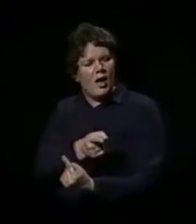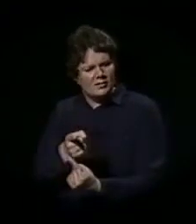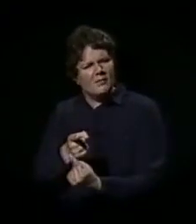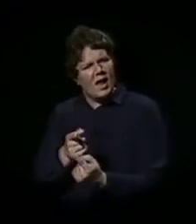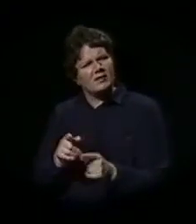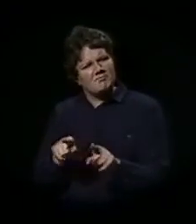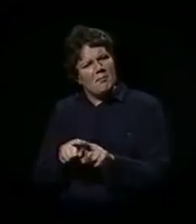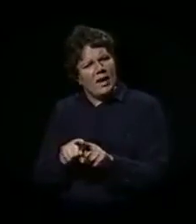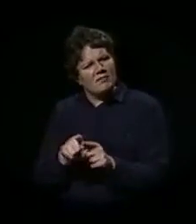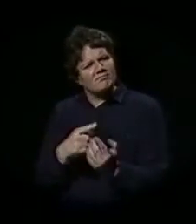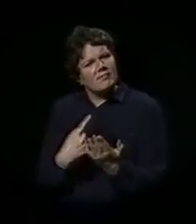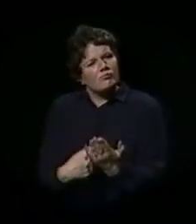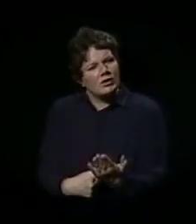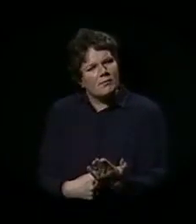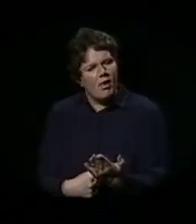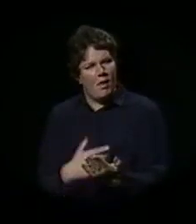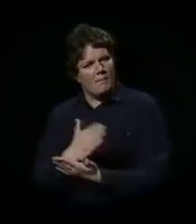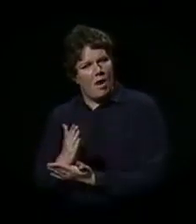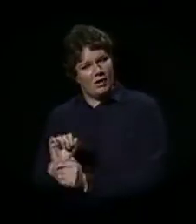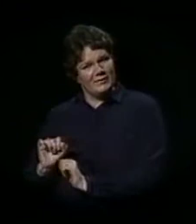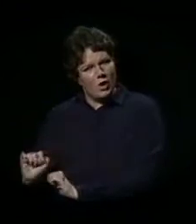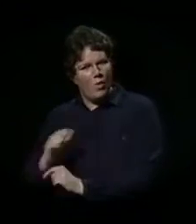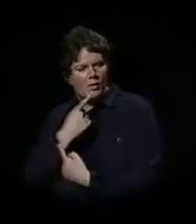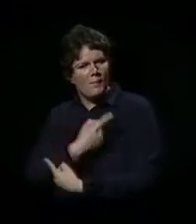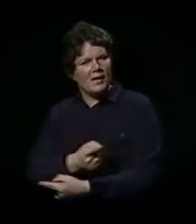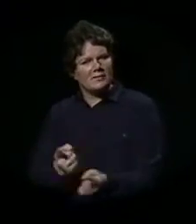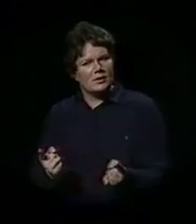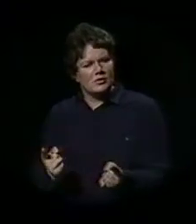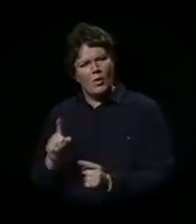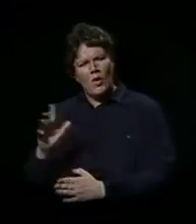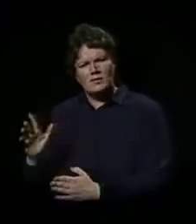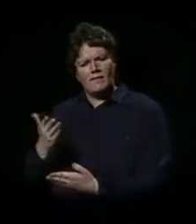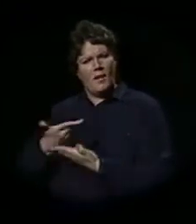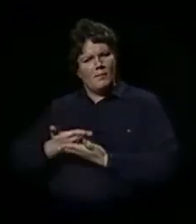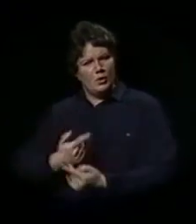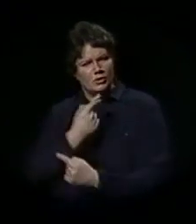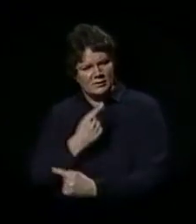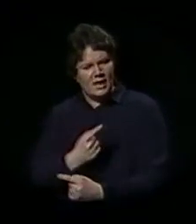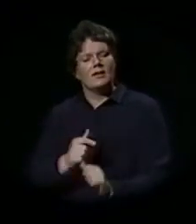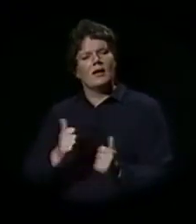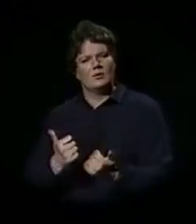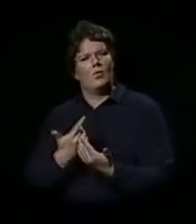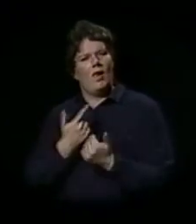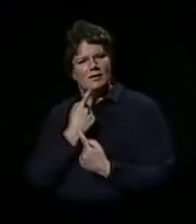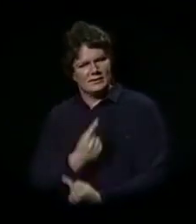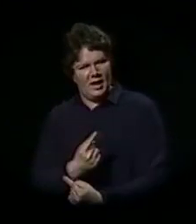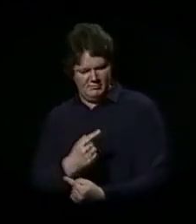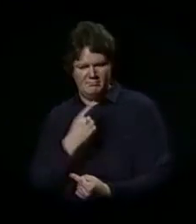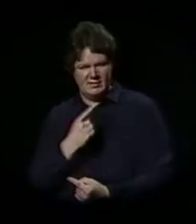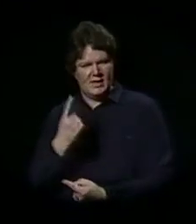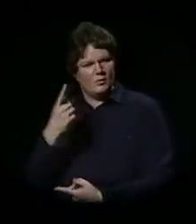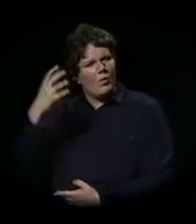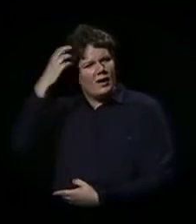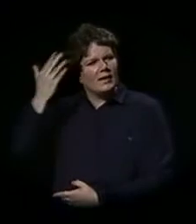in principle, part of its own message. Whatever the Buddha said is well said, declared a great Indian